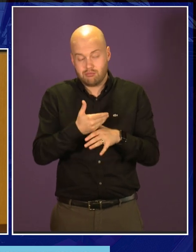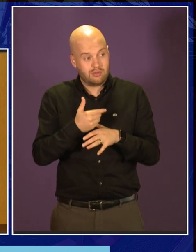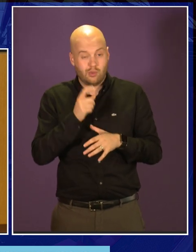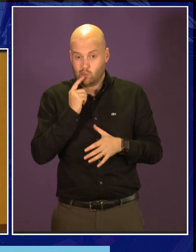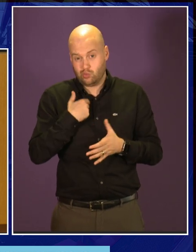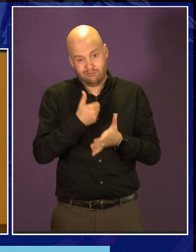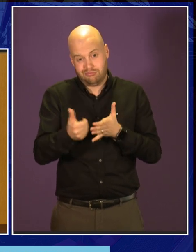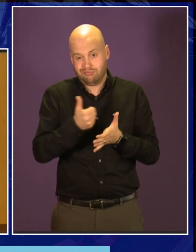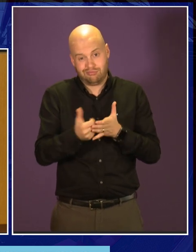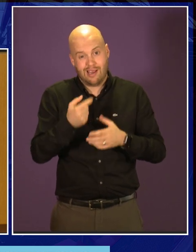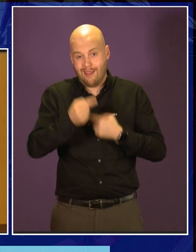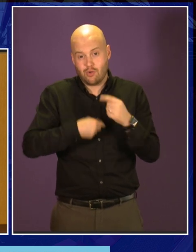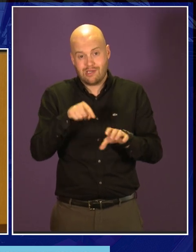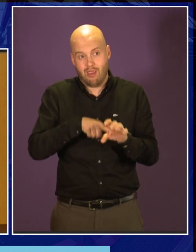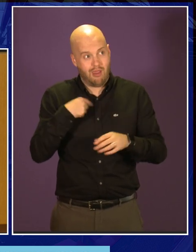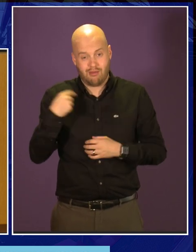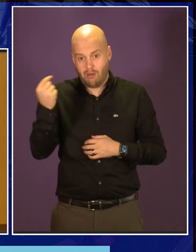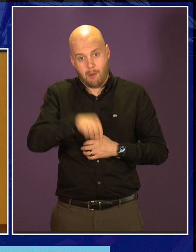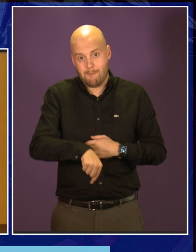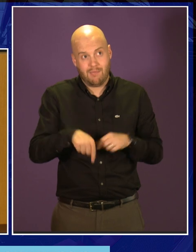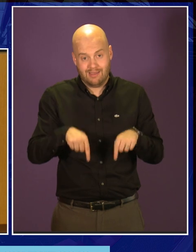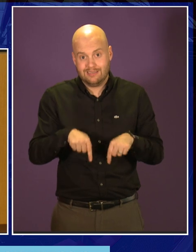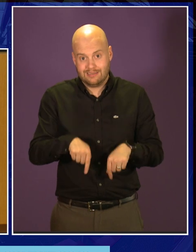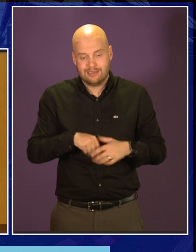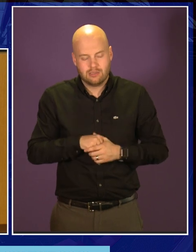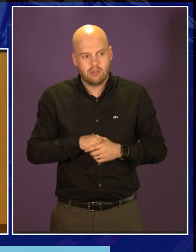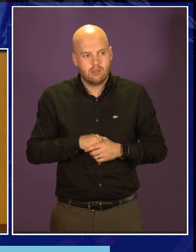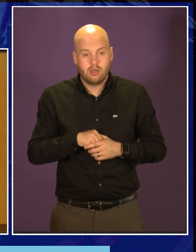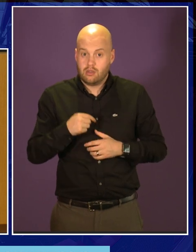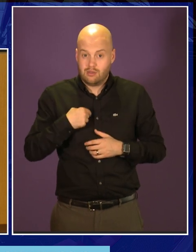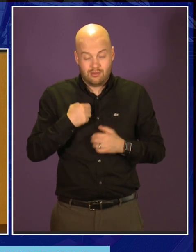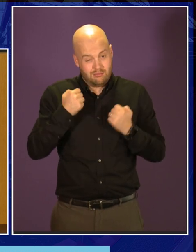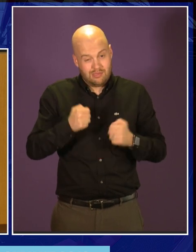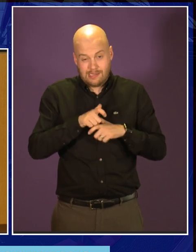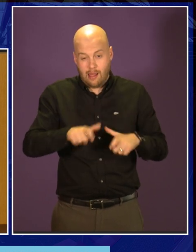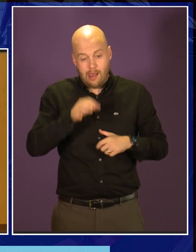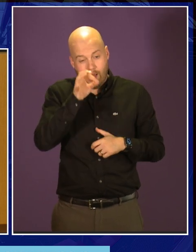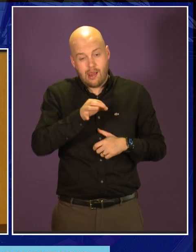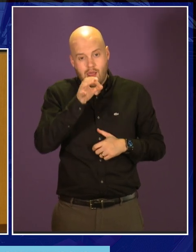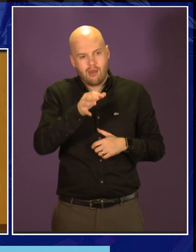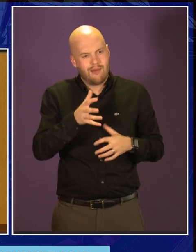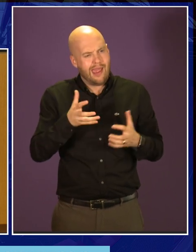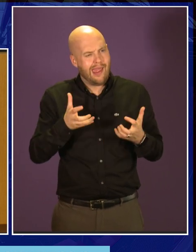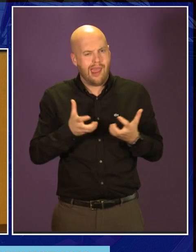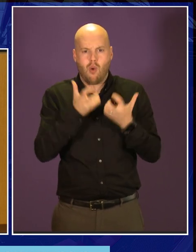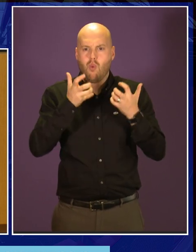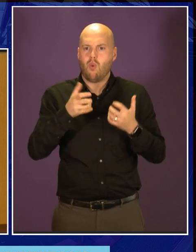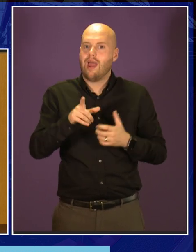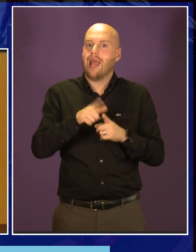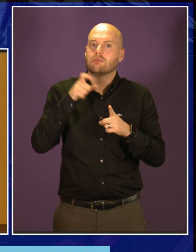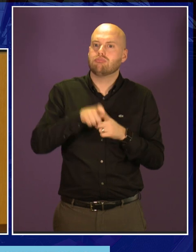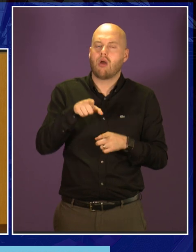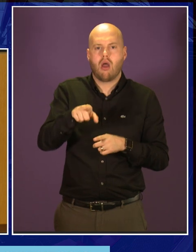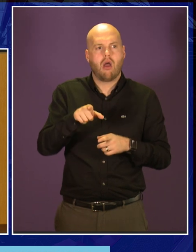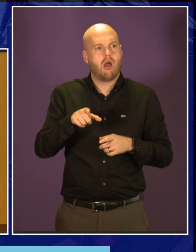year for almost two decades and, like everyone, asked the question, how can we replicate what happened in Edinburgh? What did happen in Edinburgh? Why is